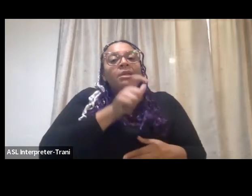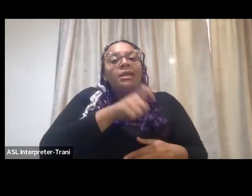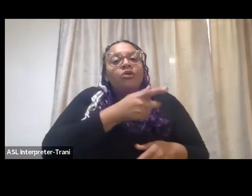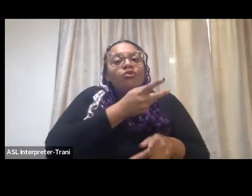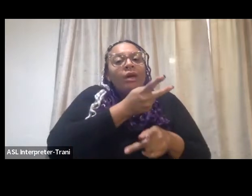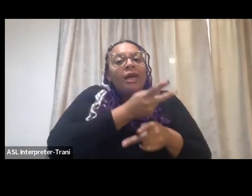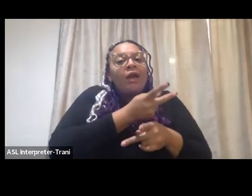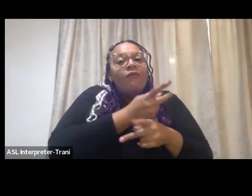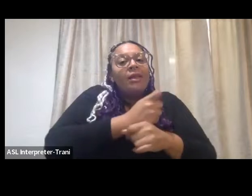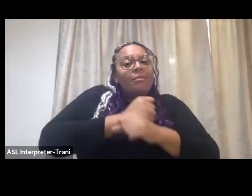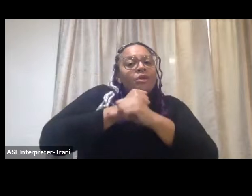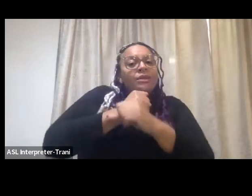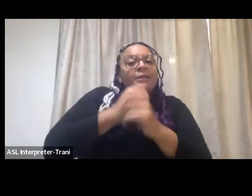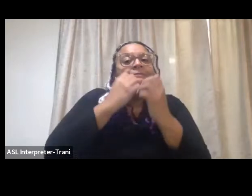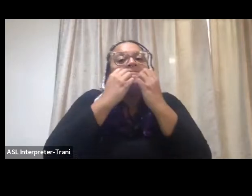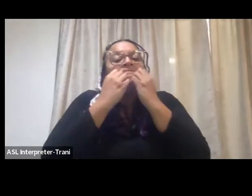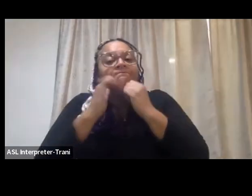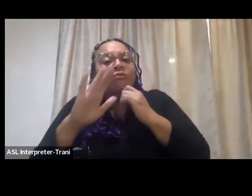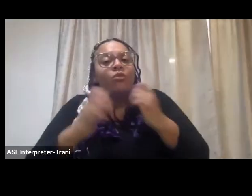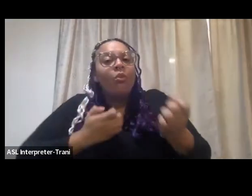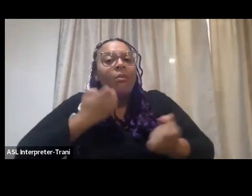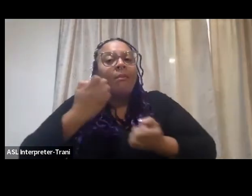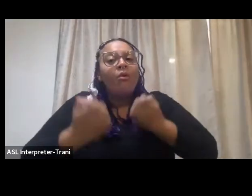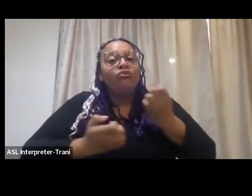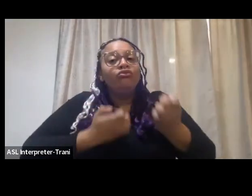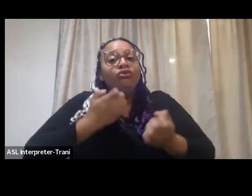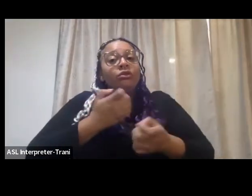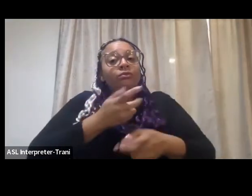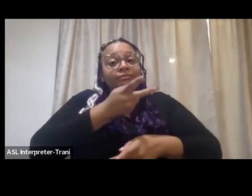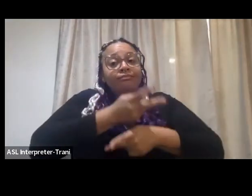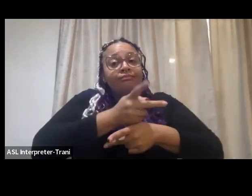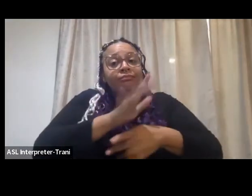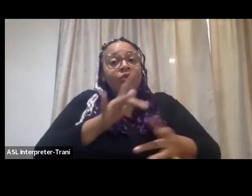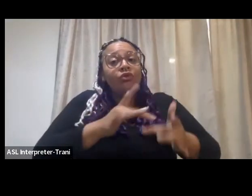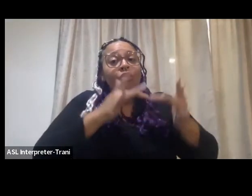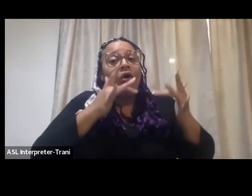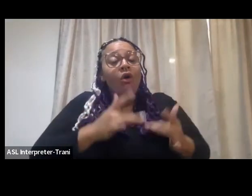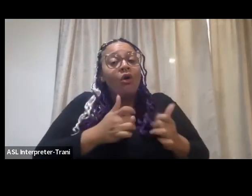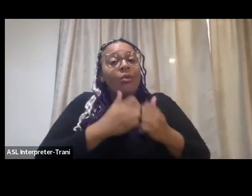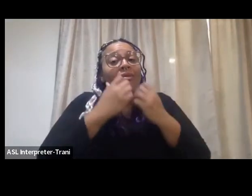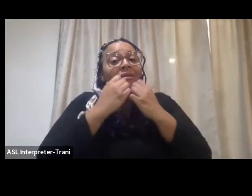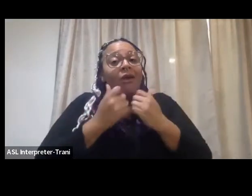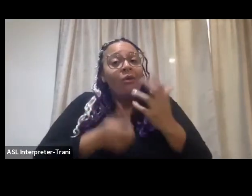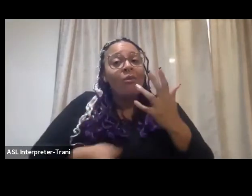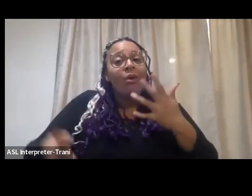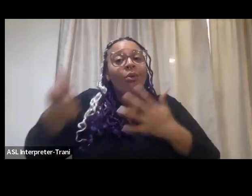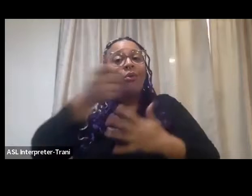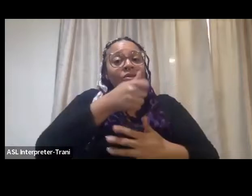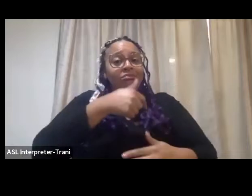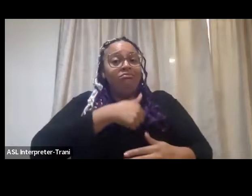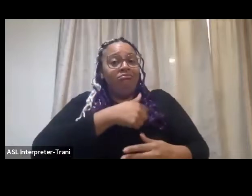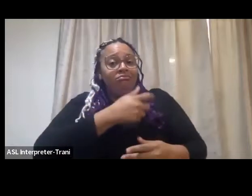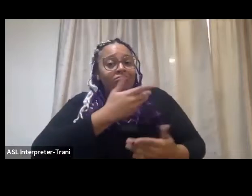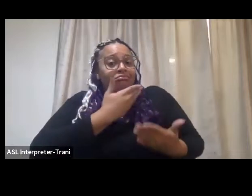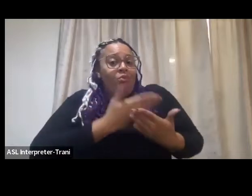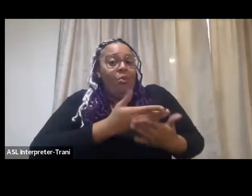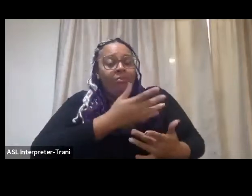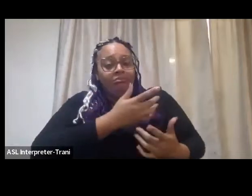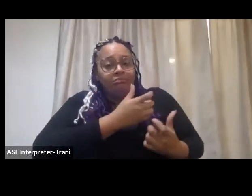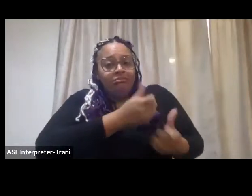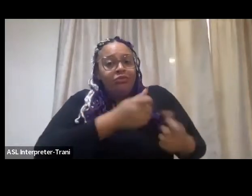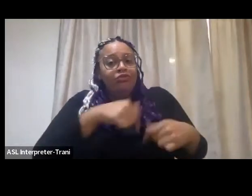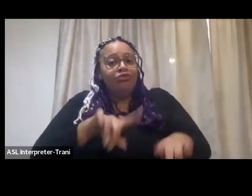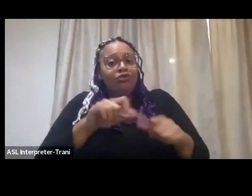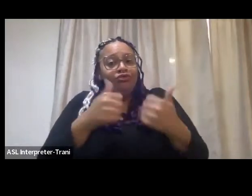your emotions, essentially treating your heart with care and prioritizing its well being, especially during challenging times.